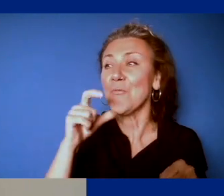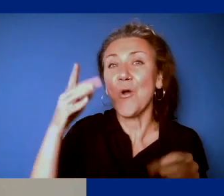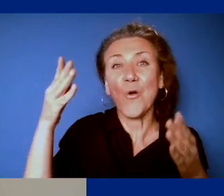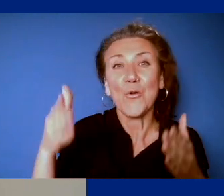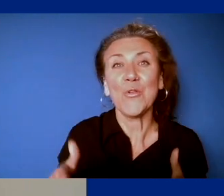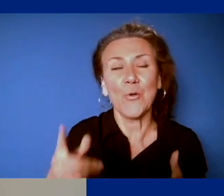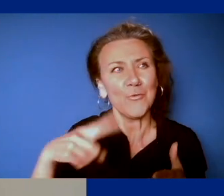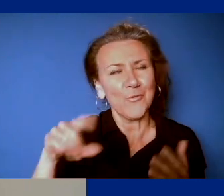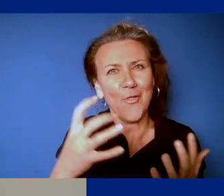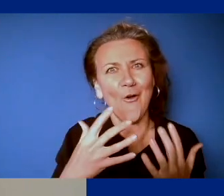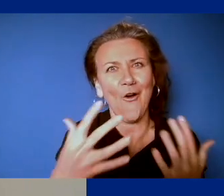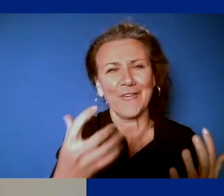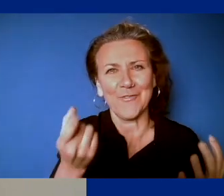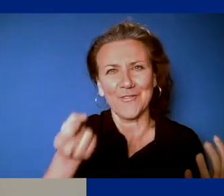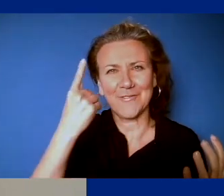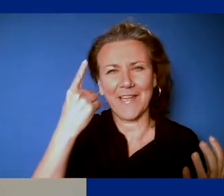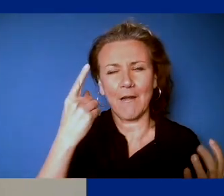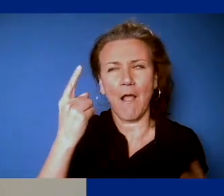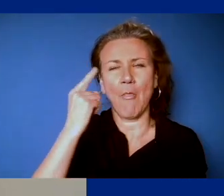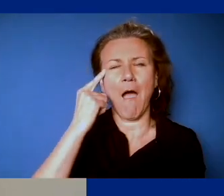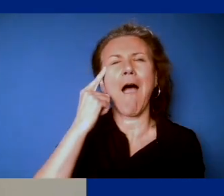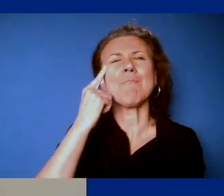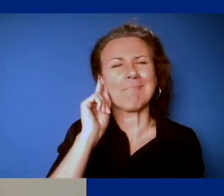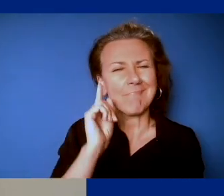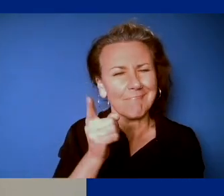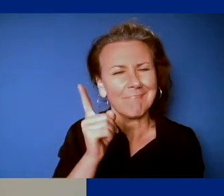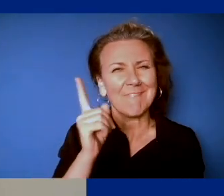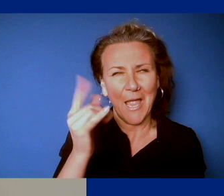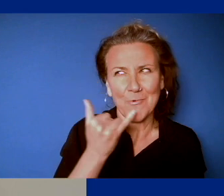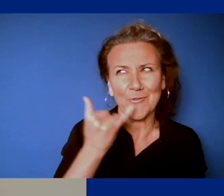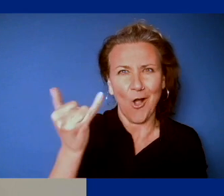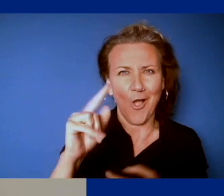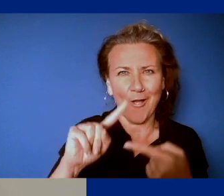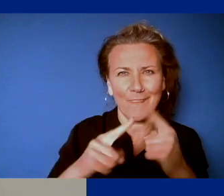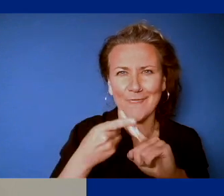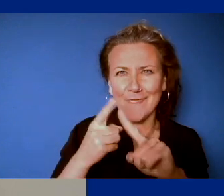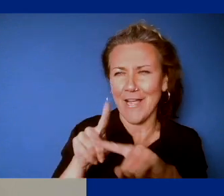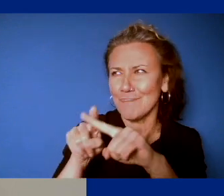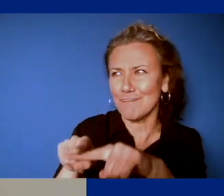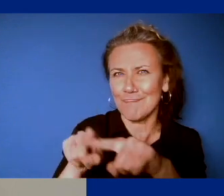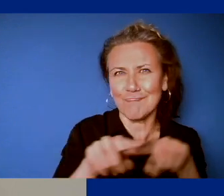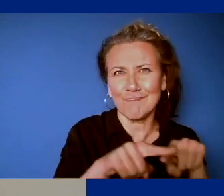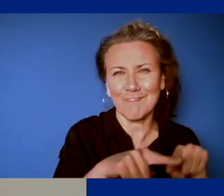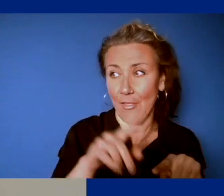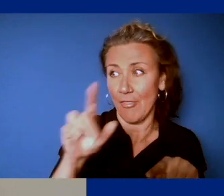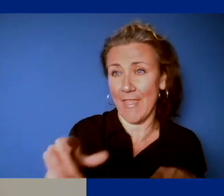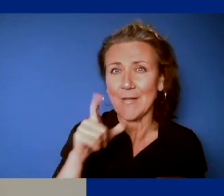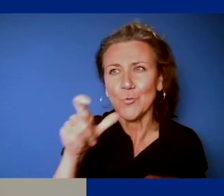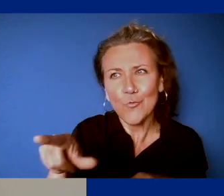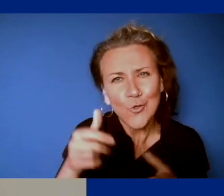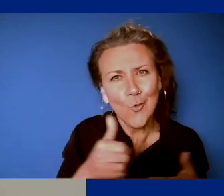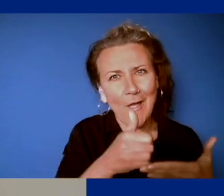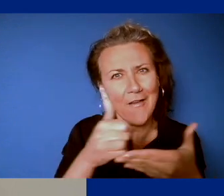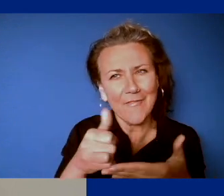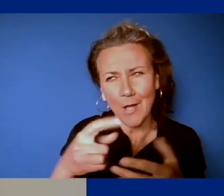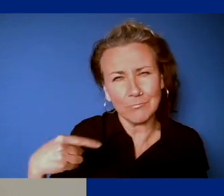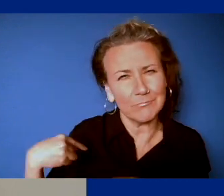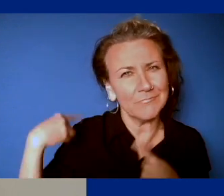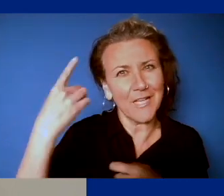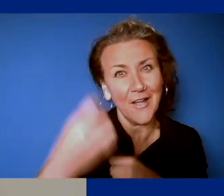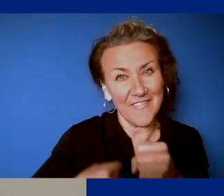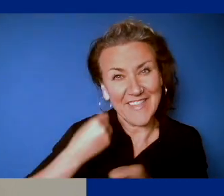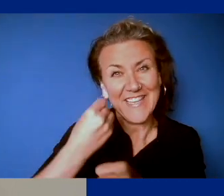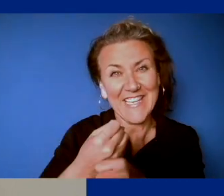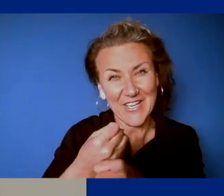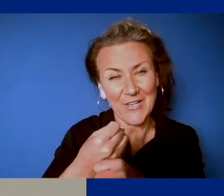here as to who Sheri really is. And I thought, I know what to do. I'll call out my helpline. My helpline is many of the women that you have helped over